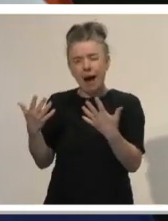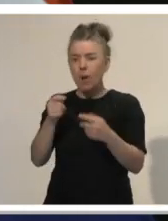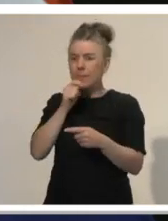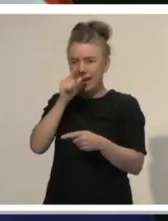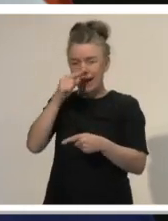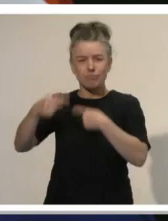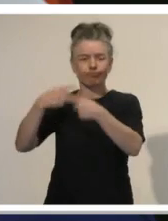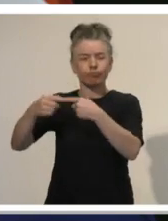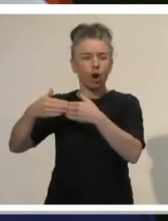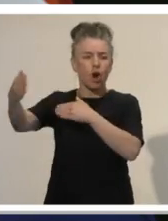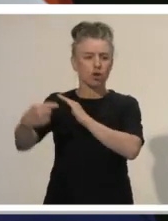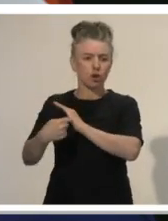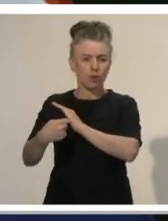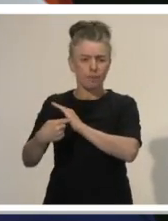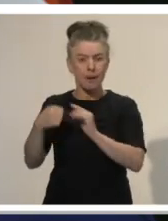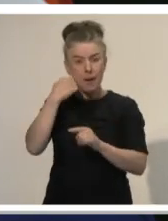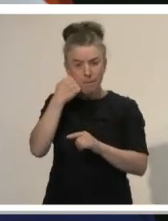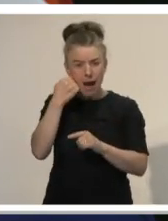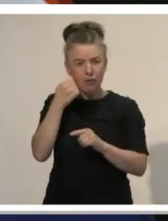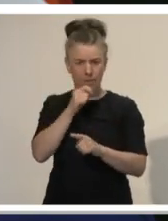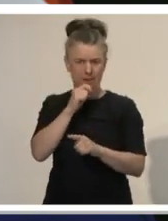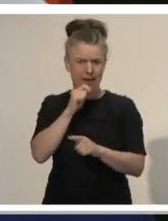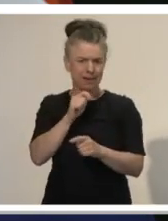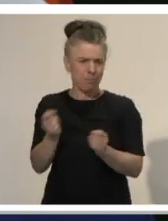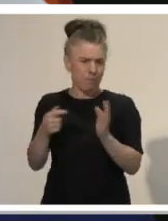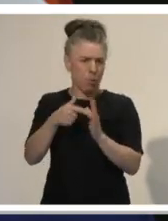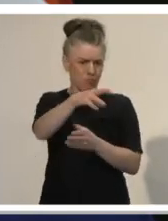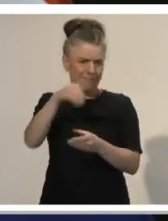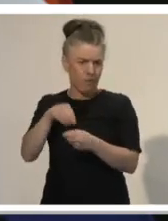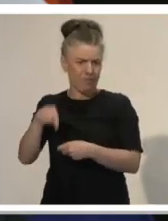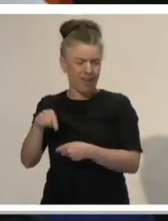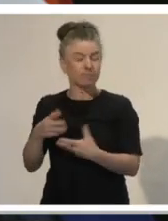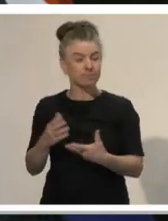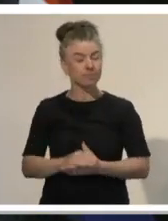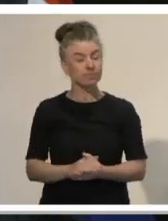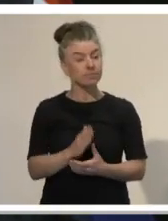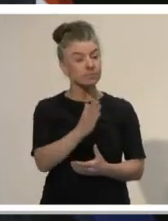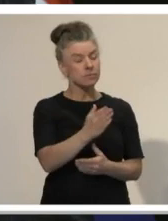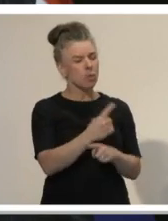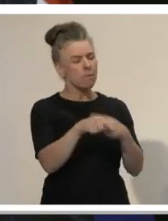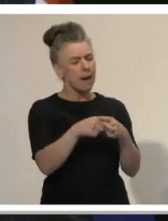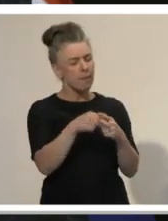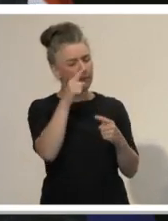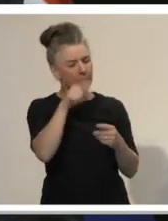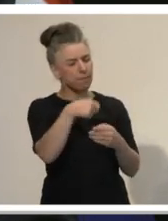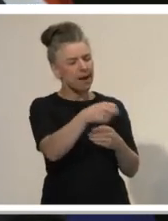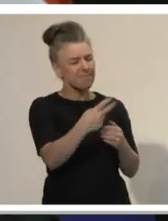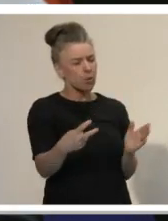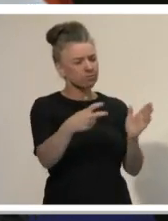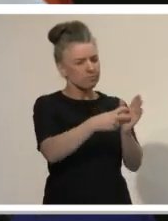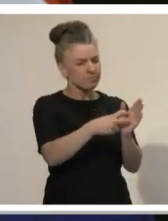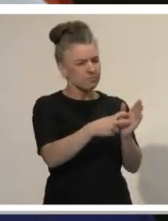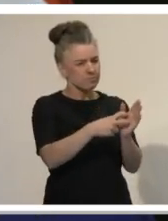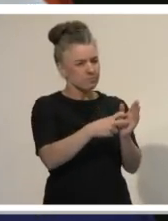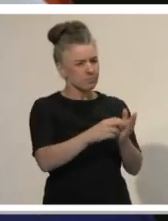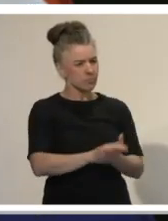media. Māori media will obviously have to be pretty central to that. The subscription fund, is that ring-fenced for actual